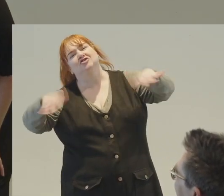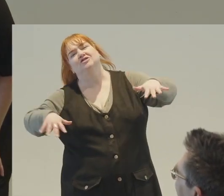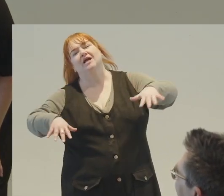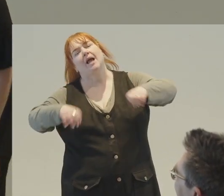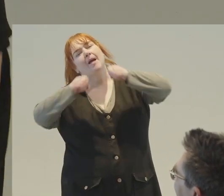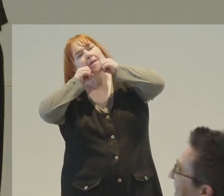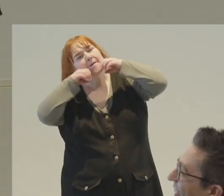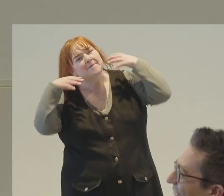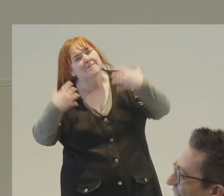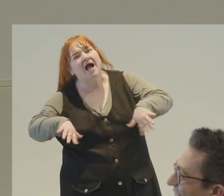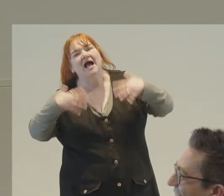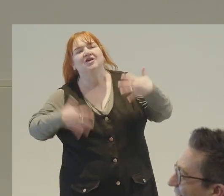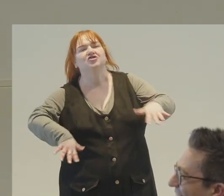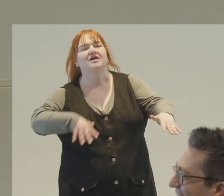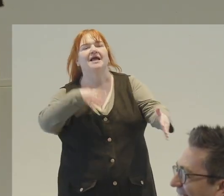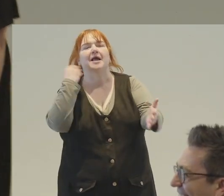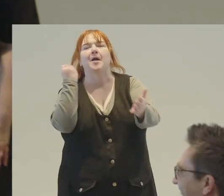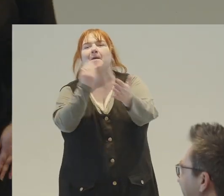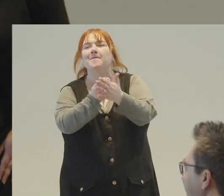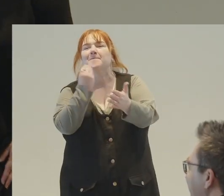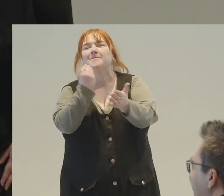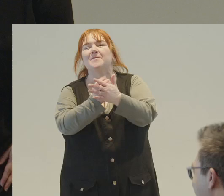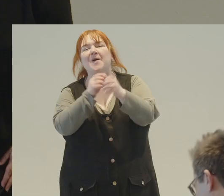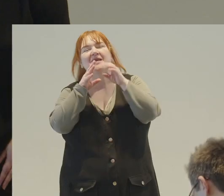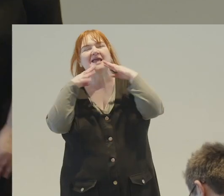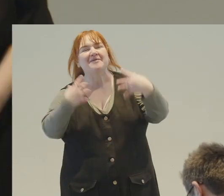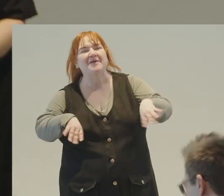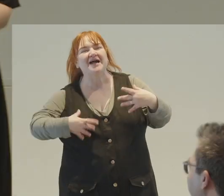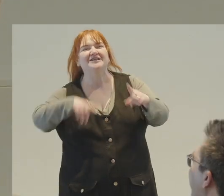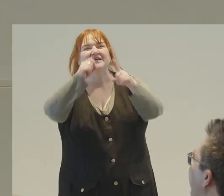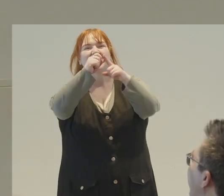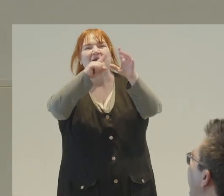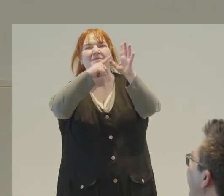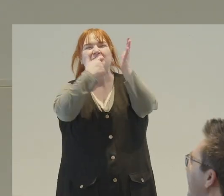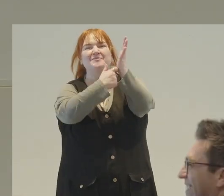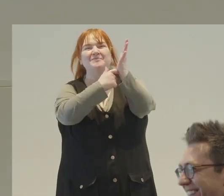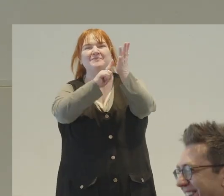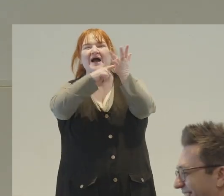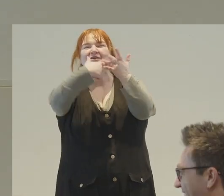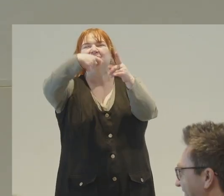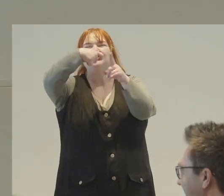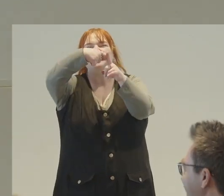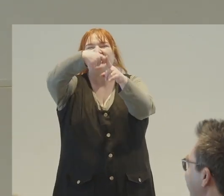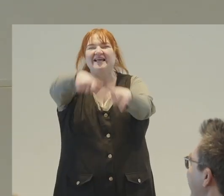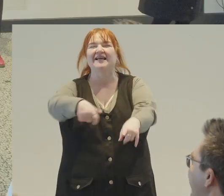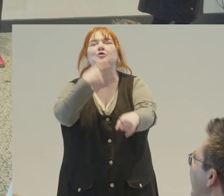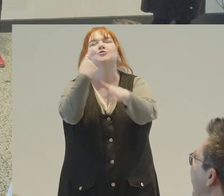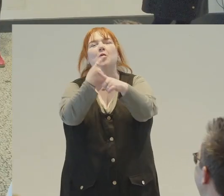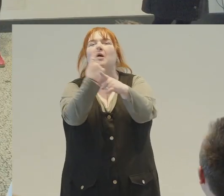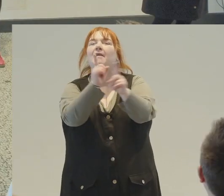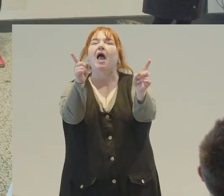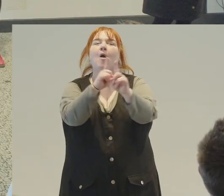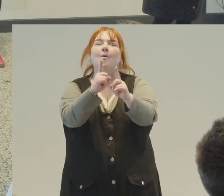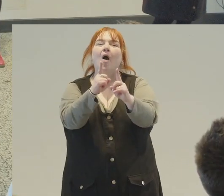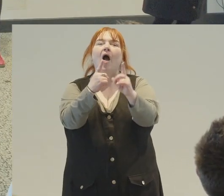money magic Patrick to come on backstage to talk about access to work.